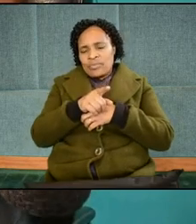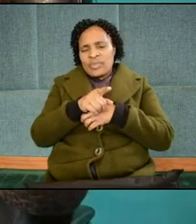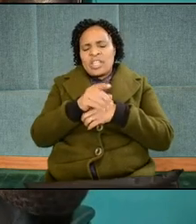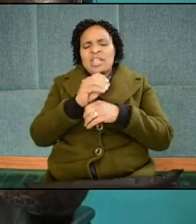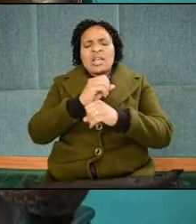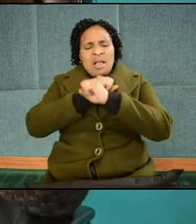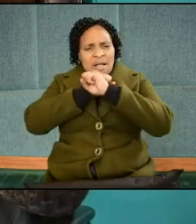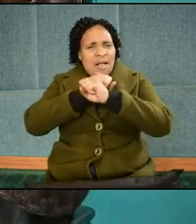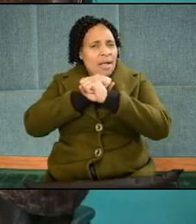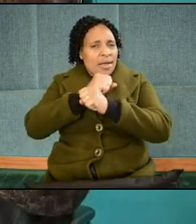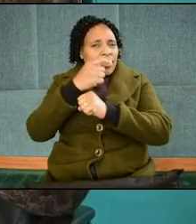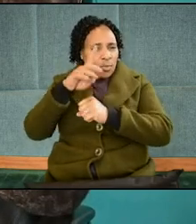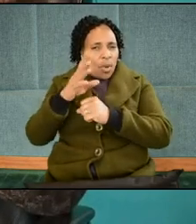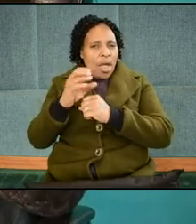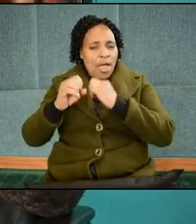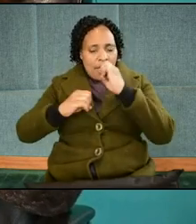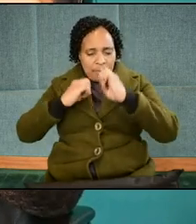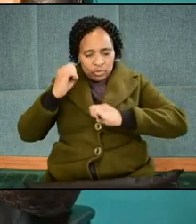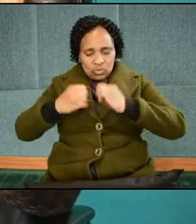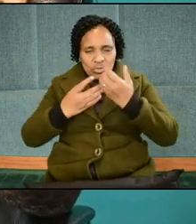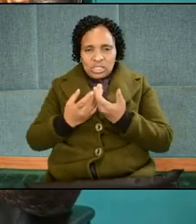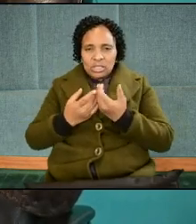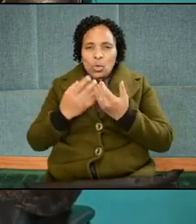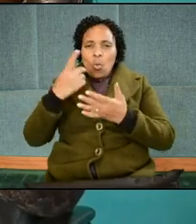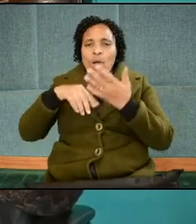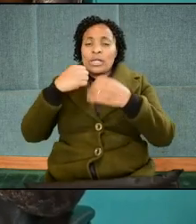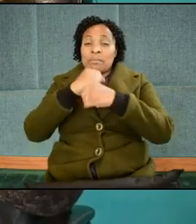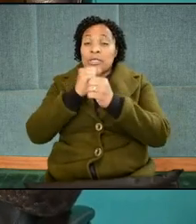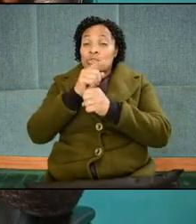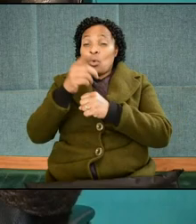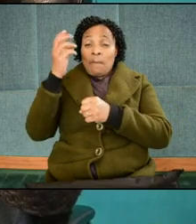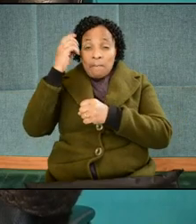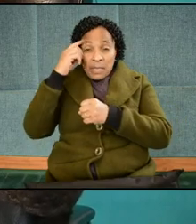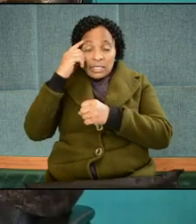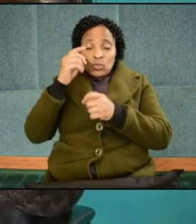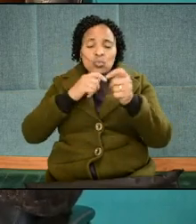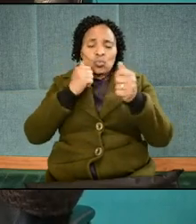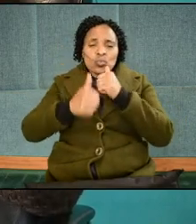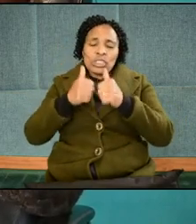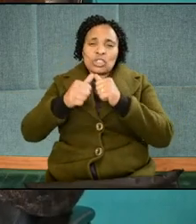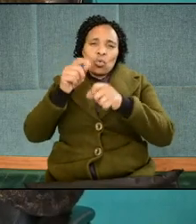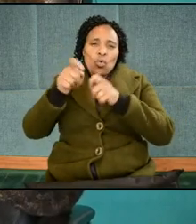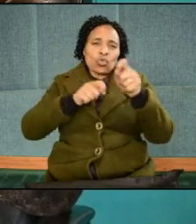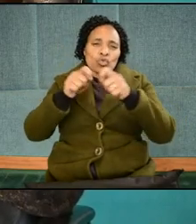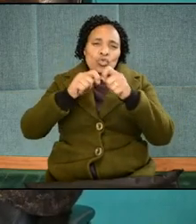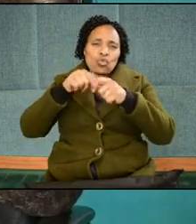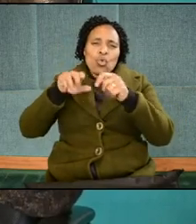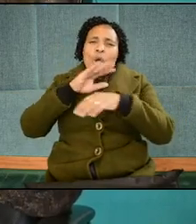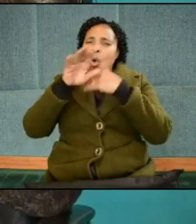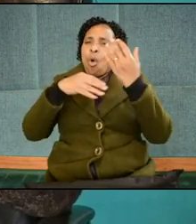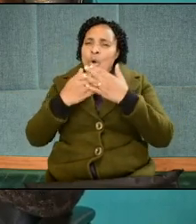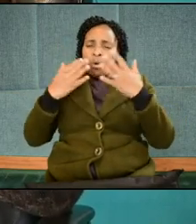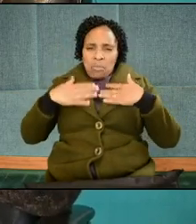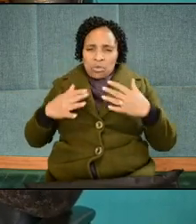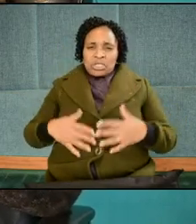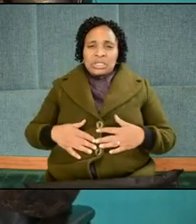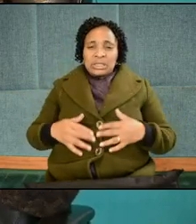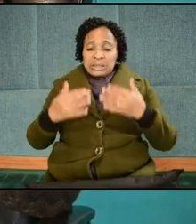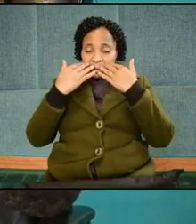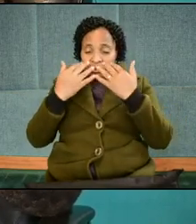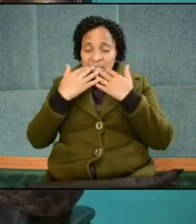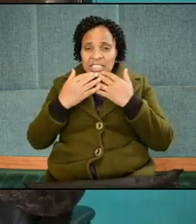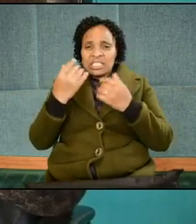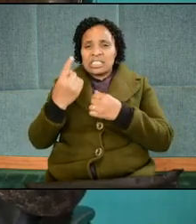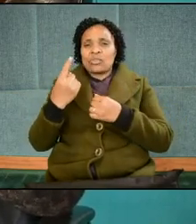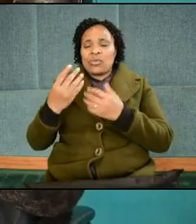Guard your emotions. Guard what goes into your mind. Your mind controls your whole body, what you see, what you smell, whatever single